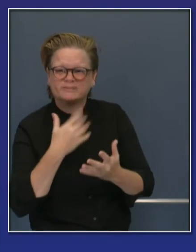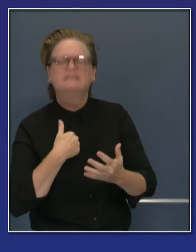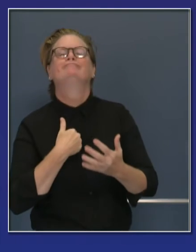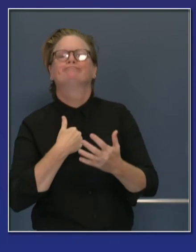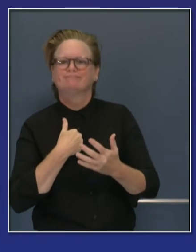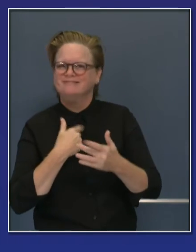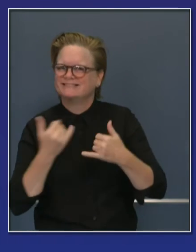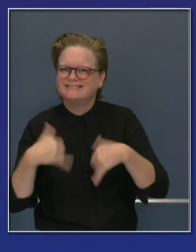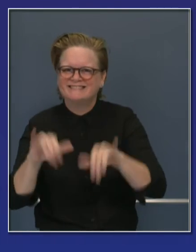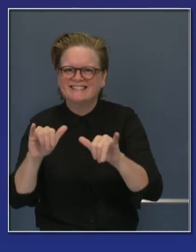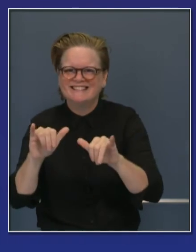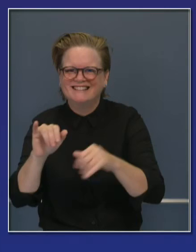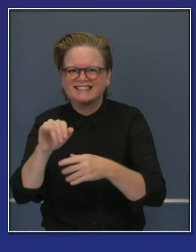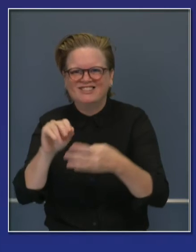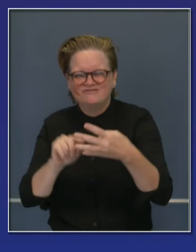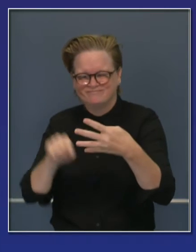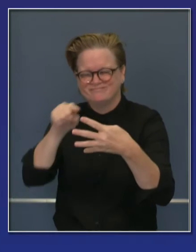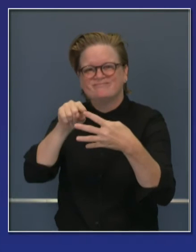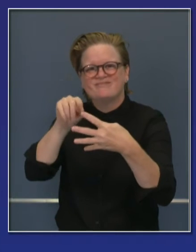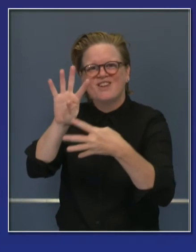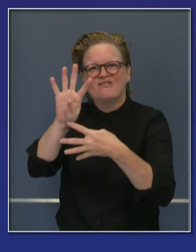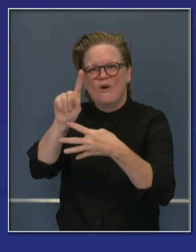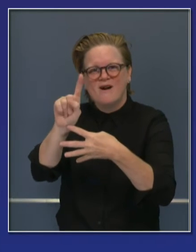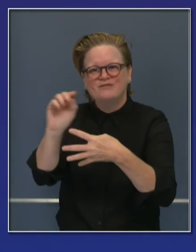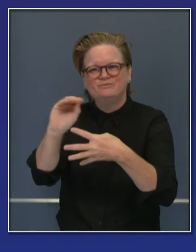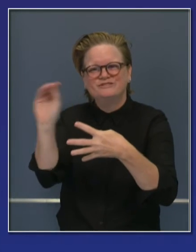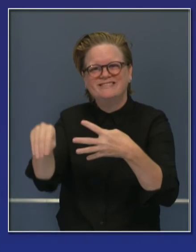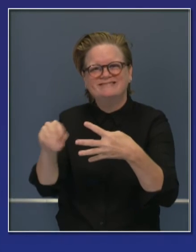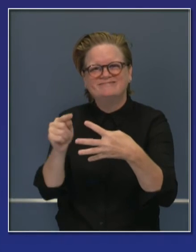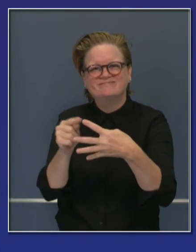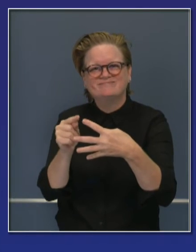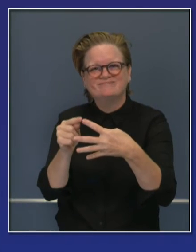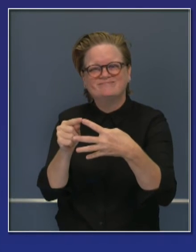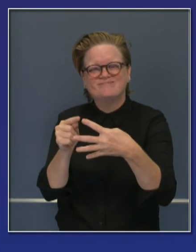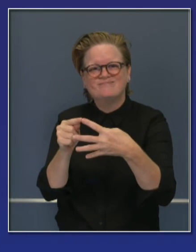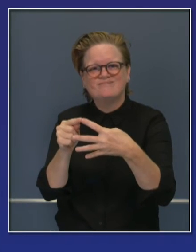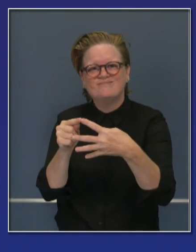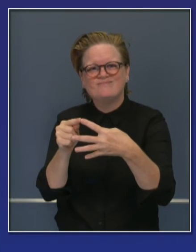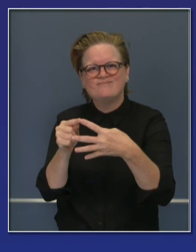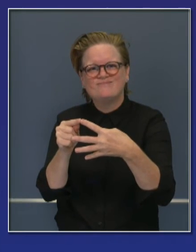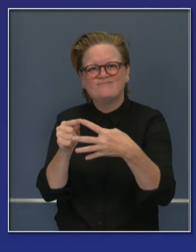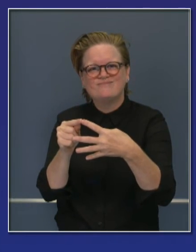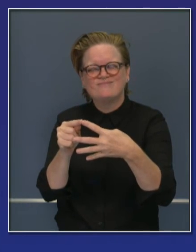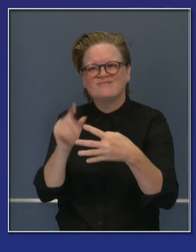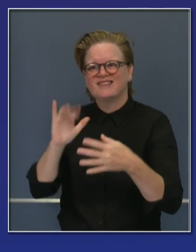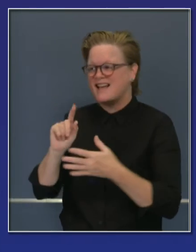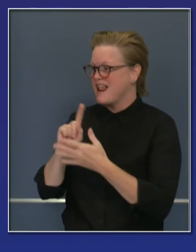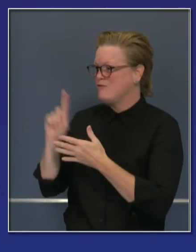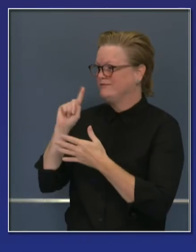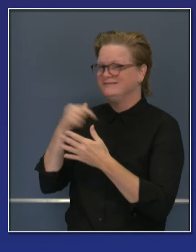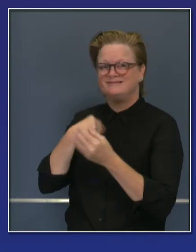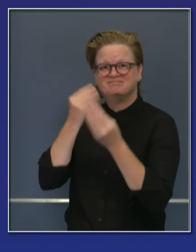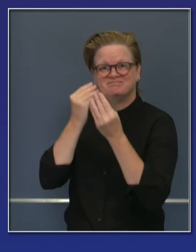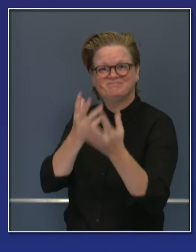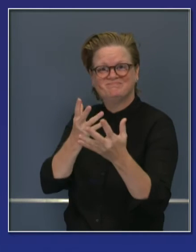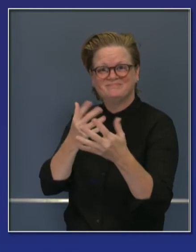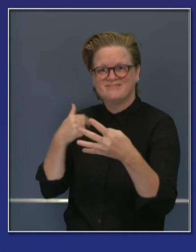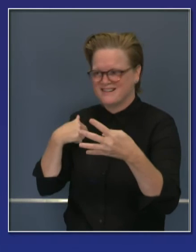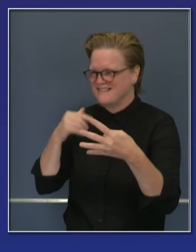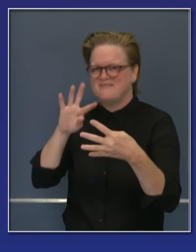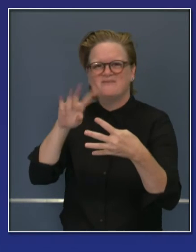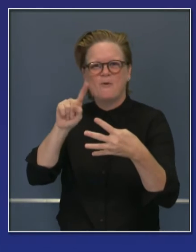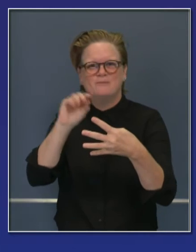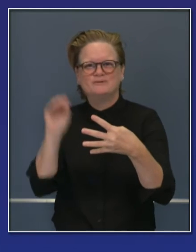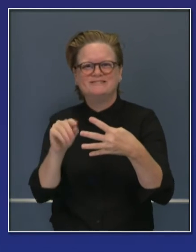purple tier. With that, we also last week and previous week prior to these stay-at-home modifications